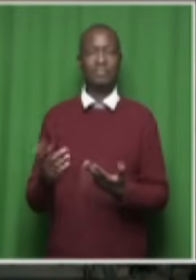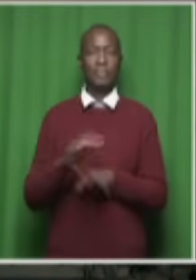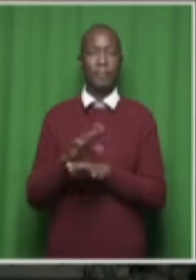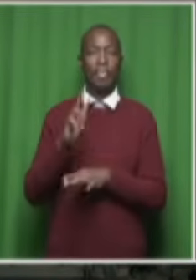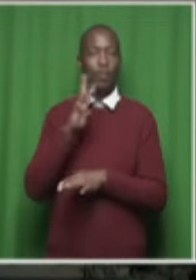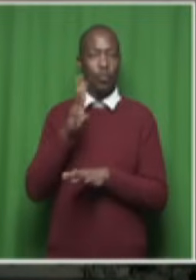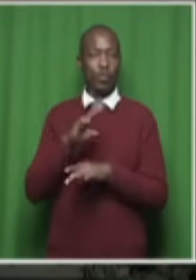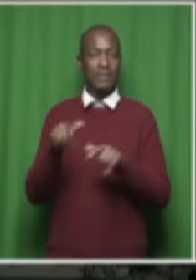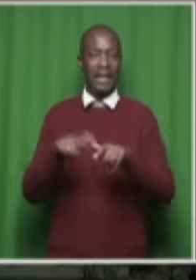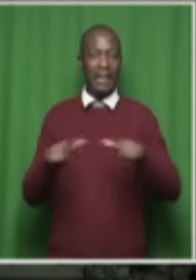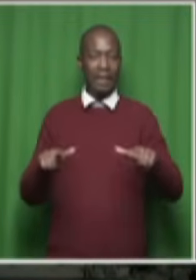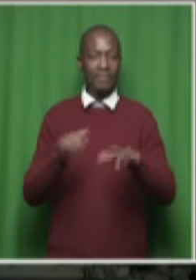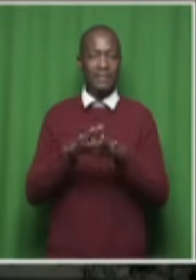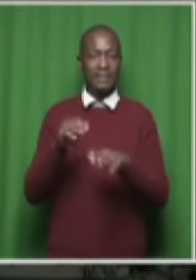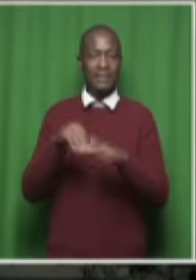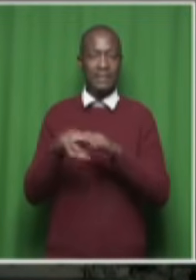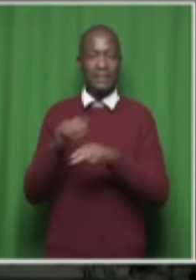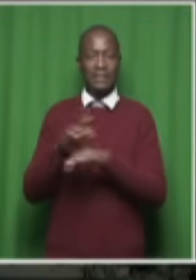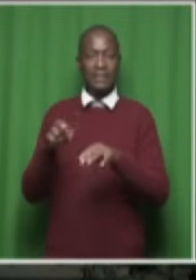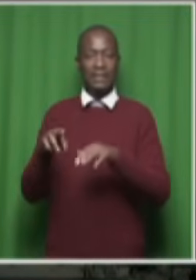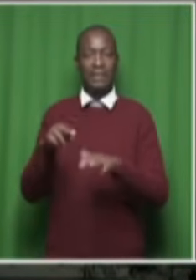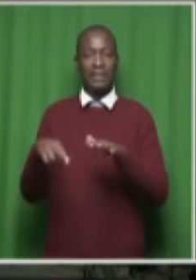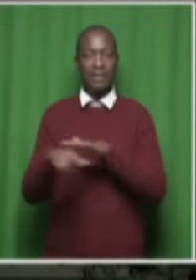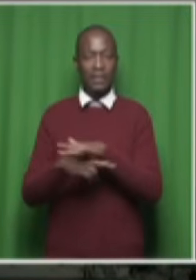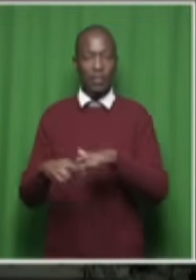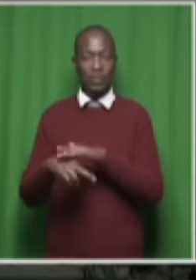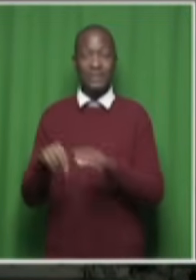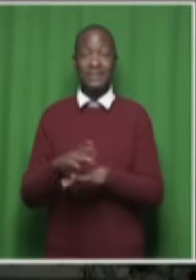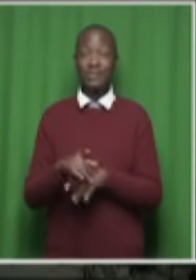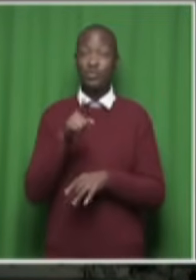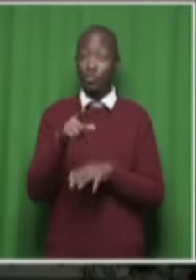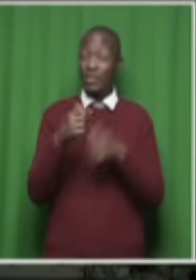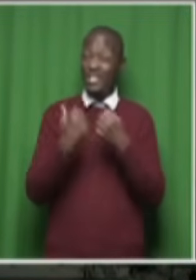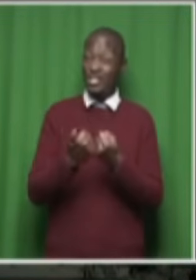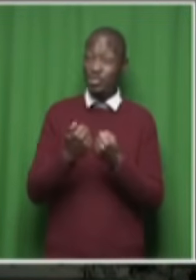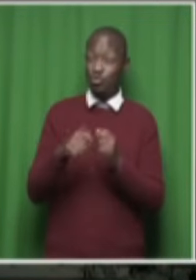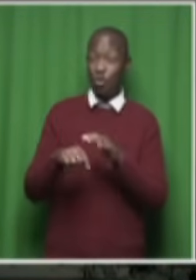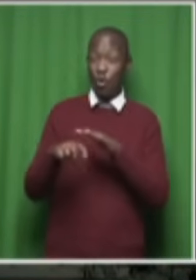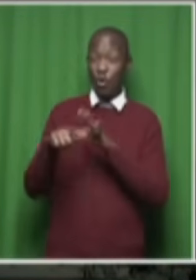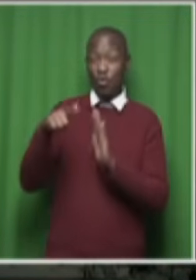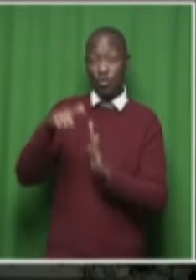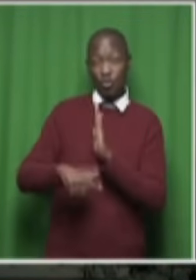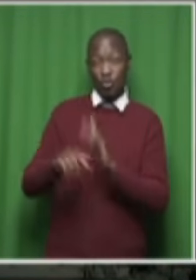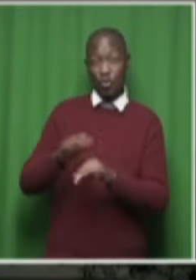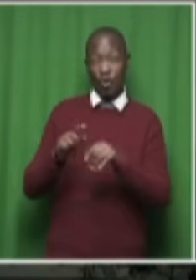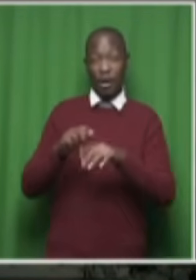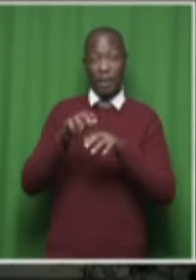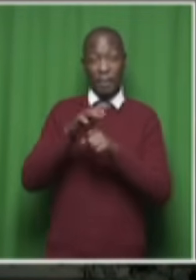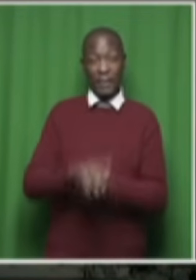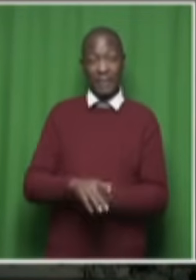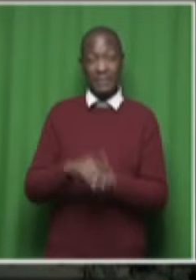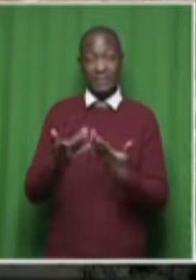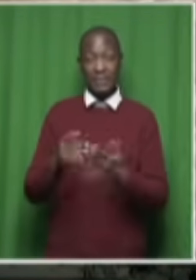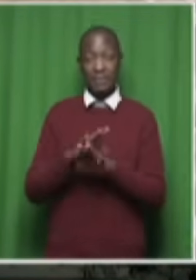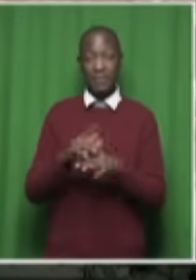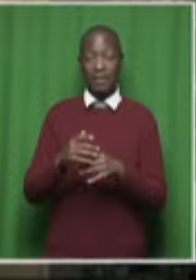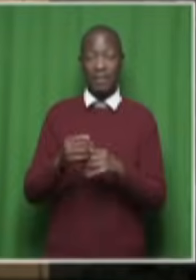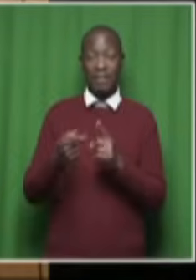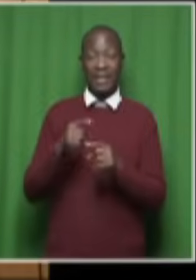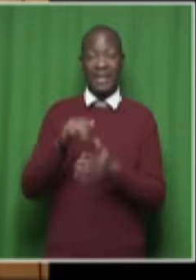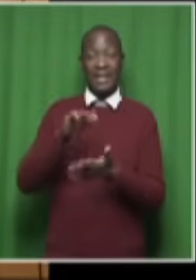water levels in the region. So these strong low pressure systems, they can develop any time of the year. Yeah. The Laingsburg floods in